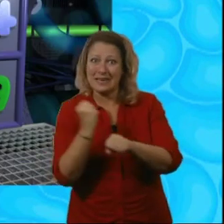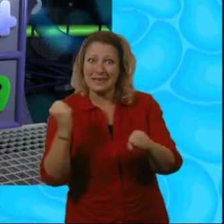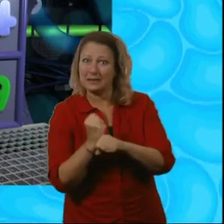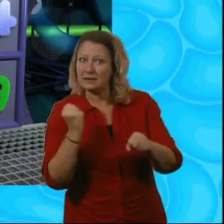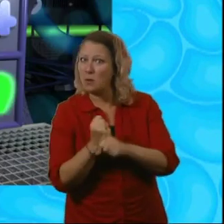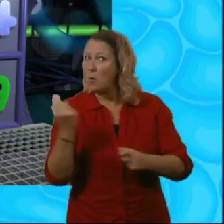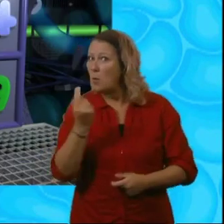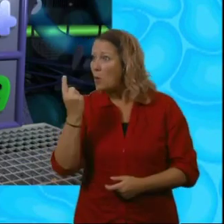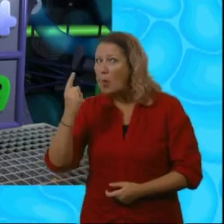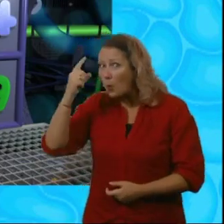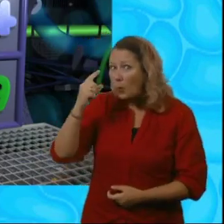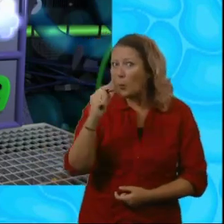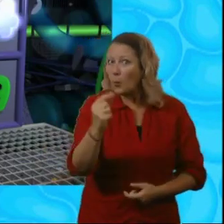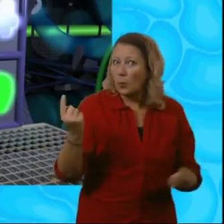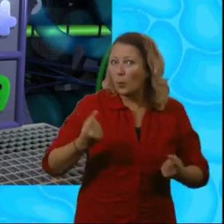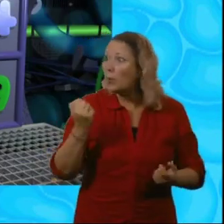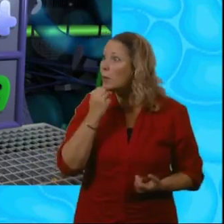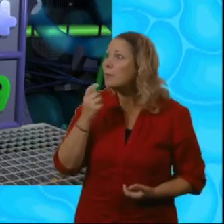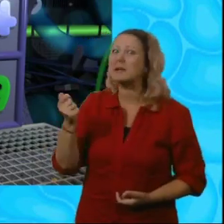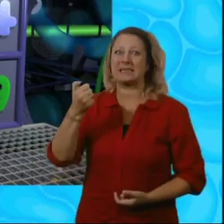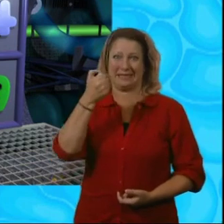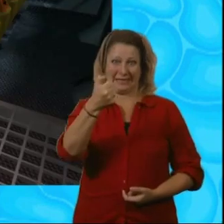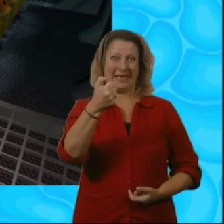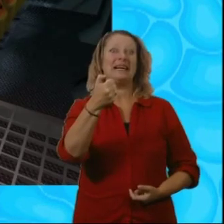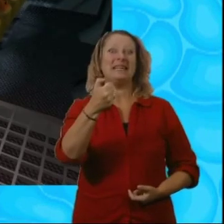fix. Who's going out there? Number 6!